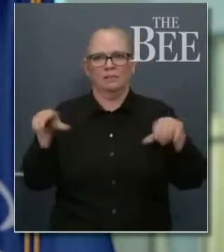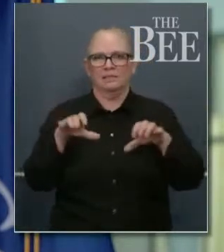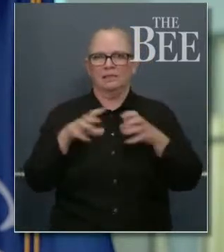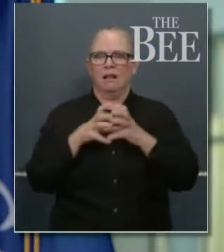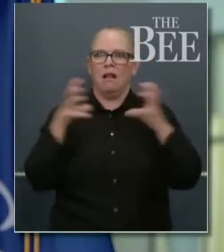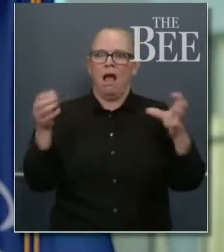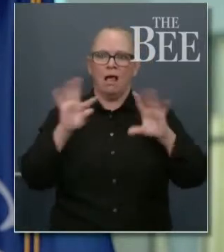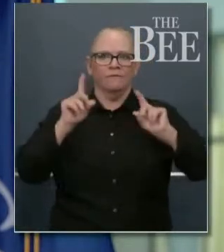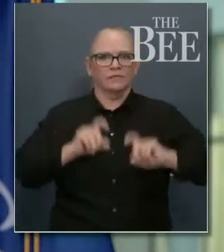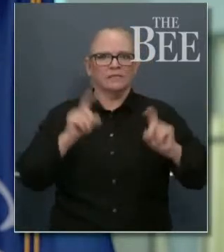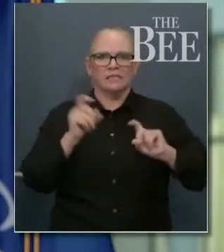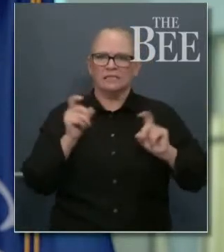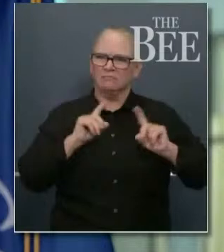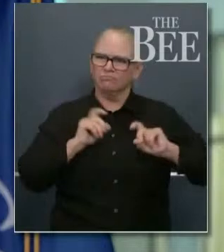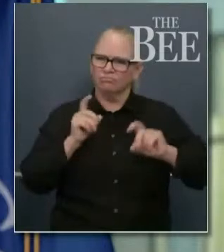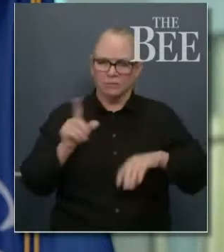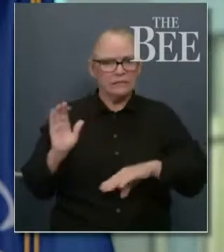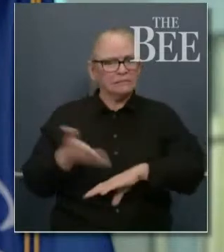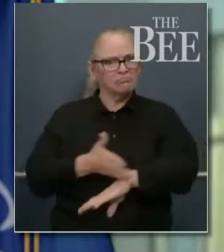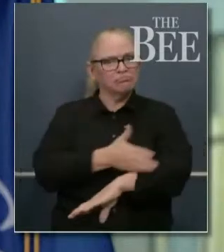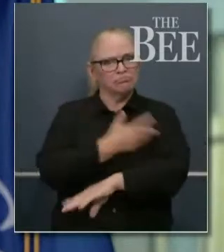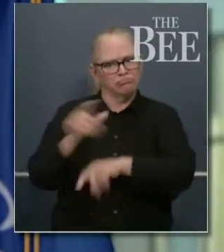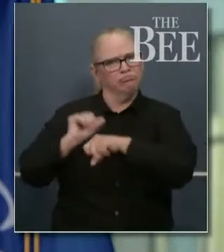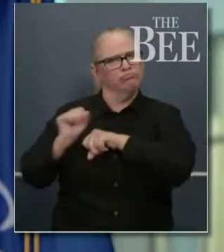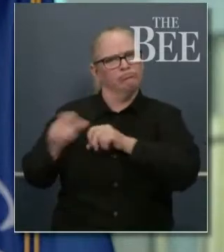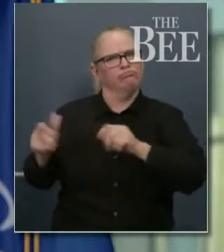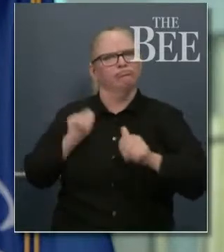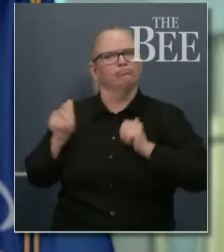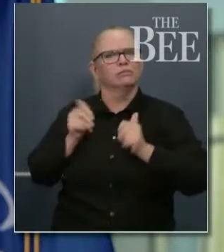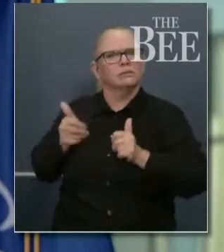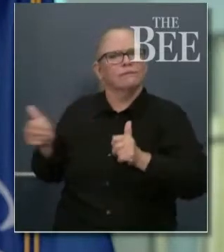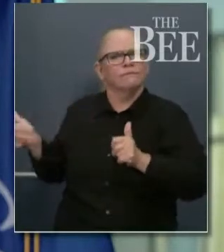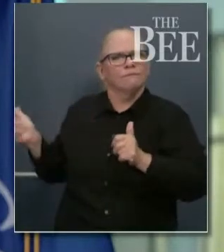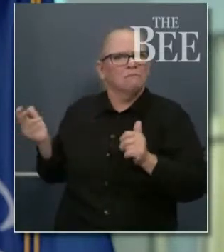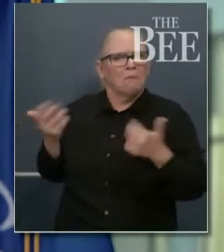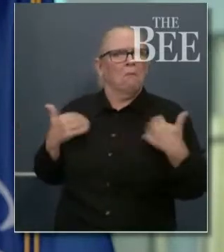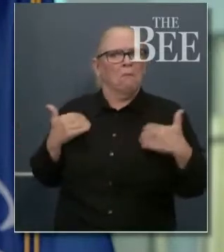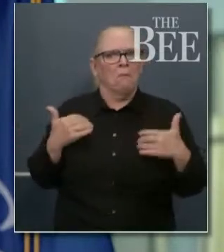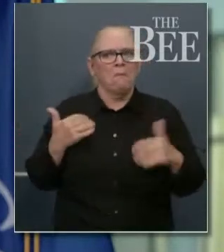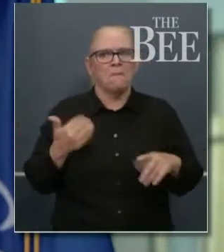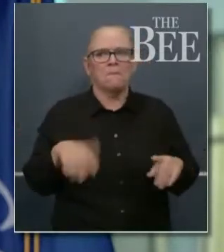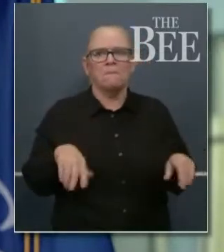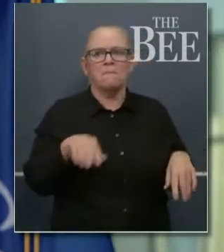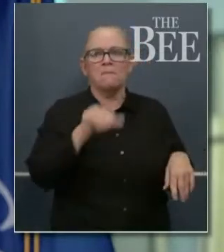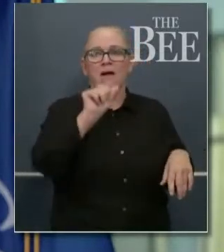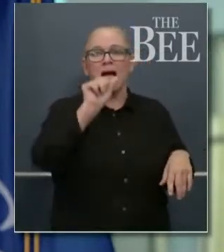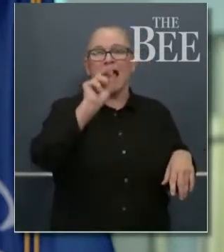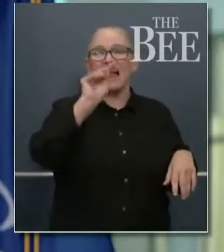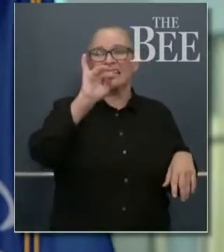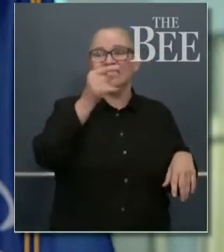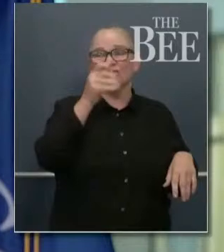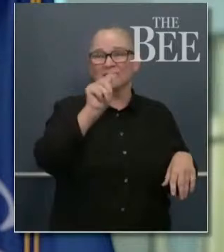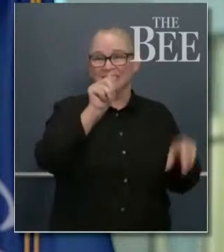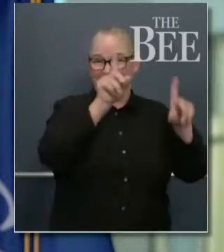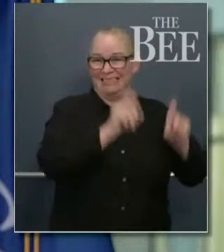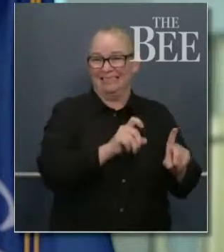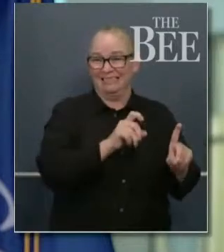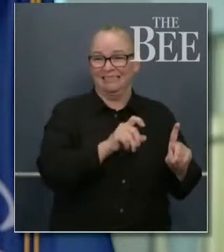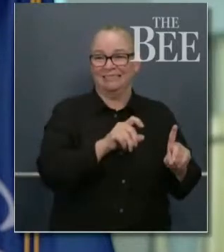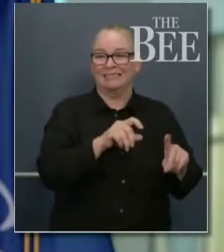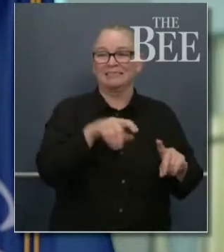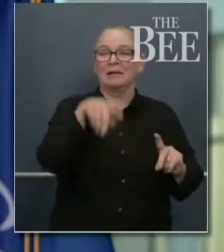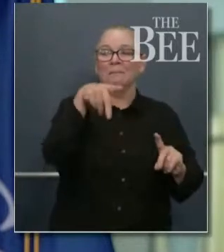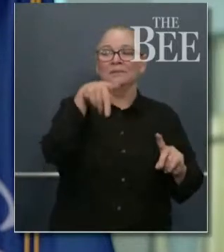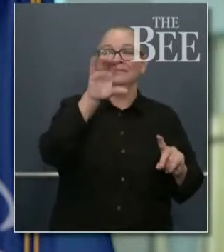foundational principles that we put forward with our guidance. A lot of antigen tests. We also need some PCR tests, and we are